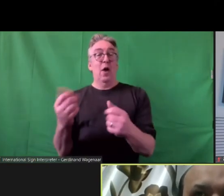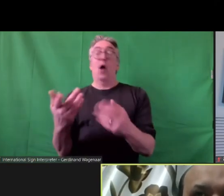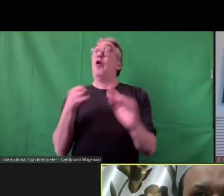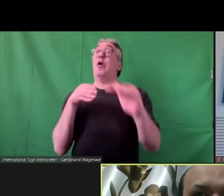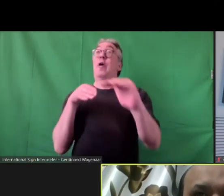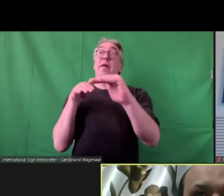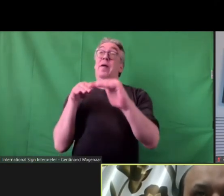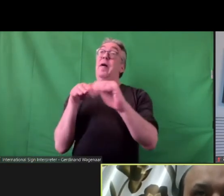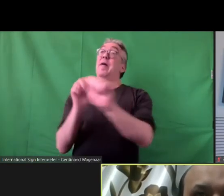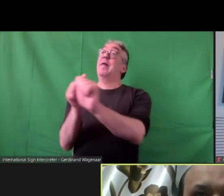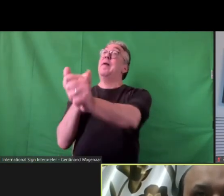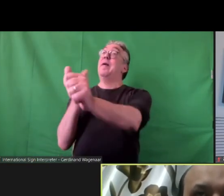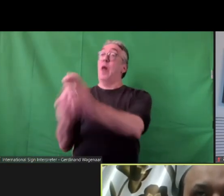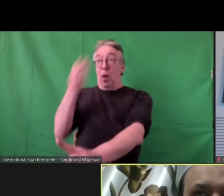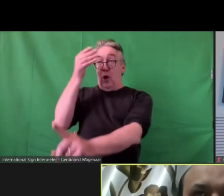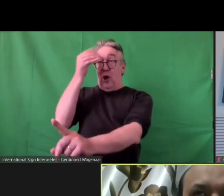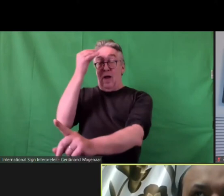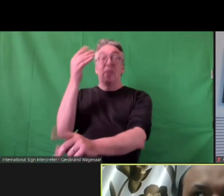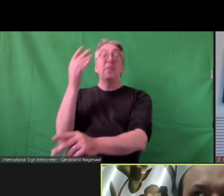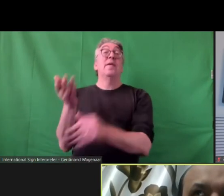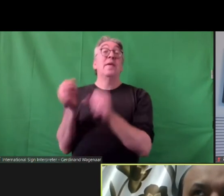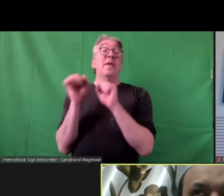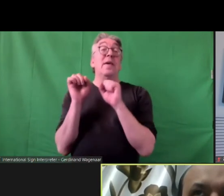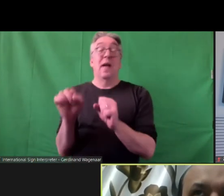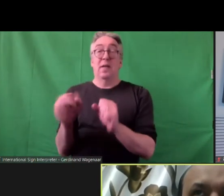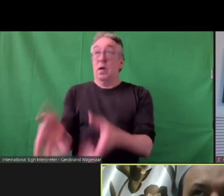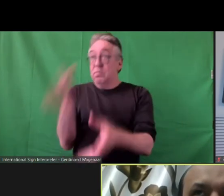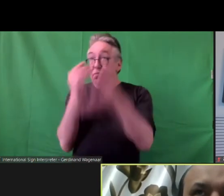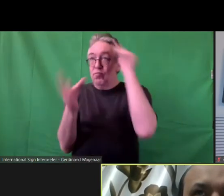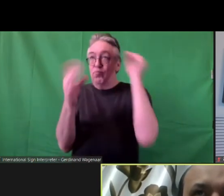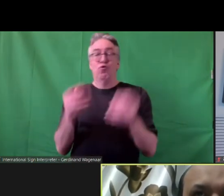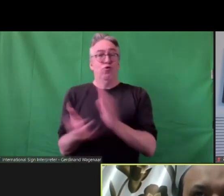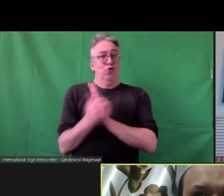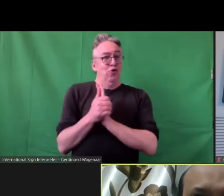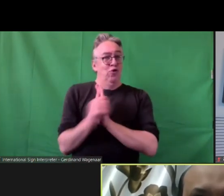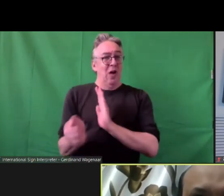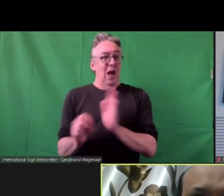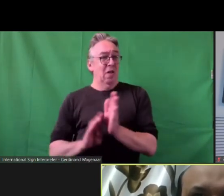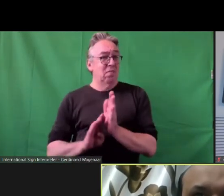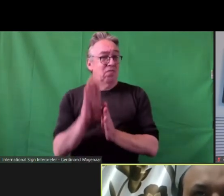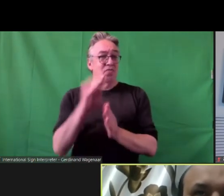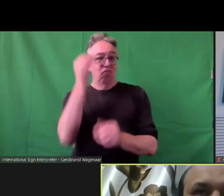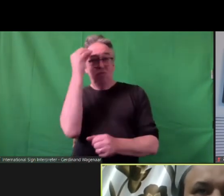e-learning content by which they will be skilled and empowered and ready for job market.